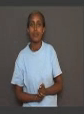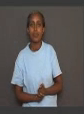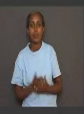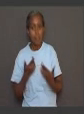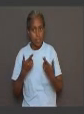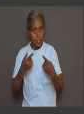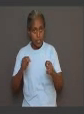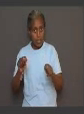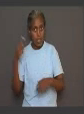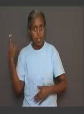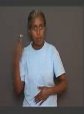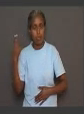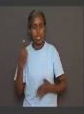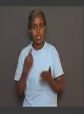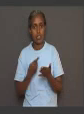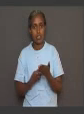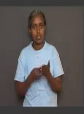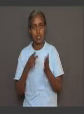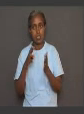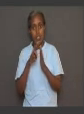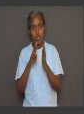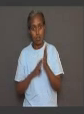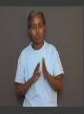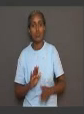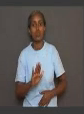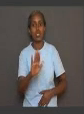Try applying this rule yourselves, students.